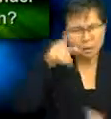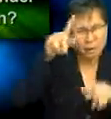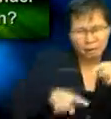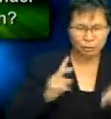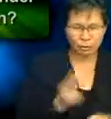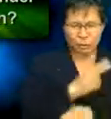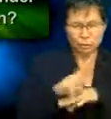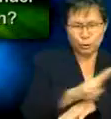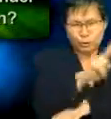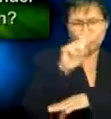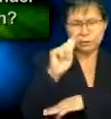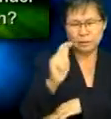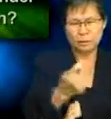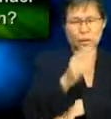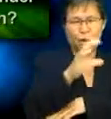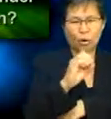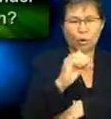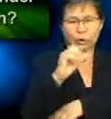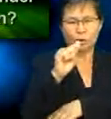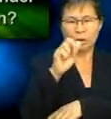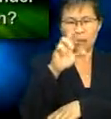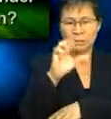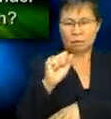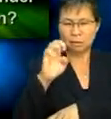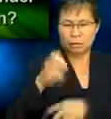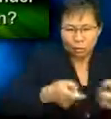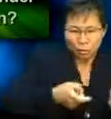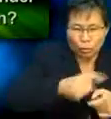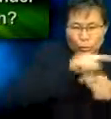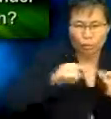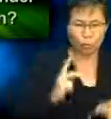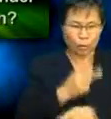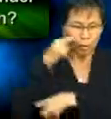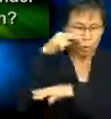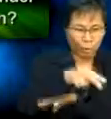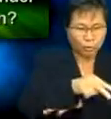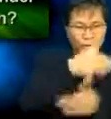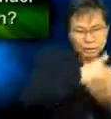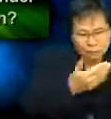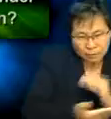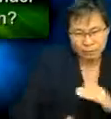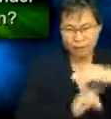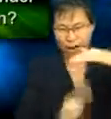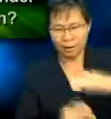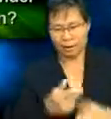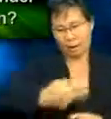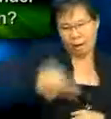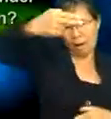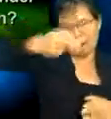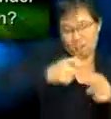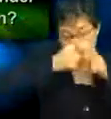Why can't we use the coarse control when we look at something under